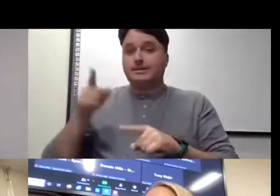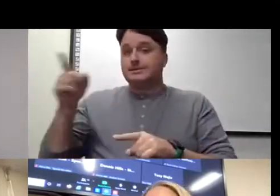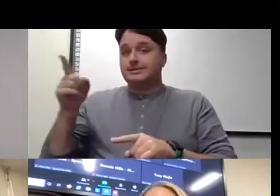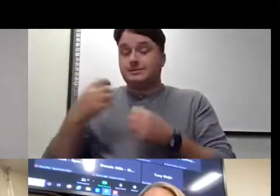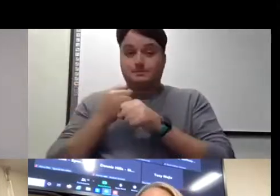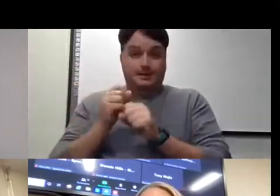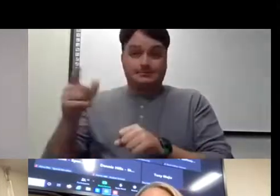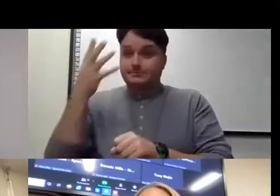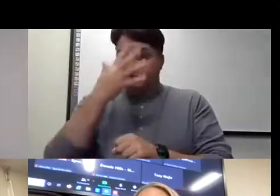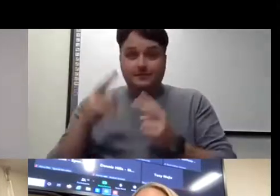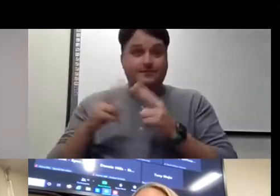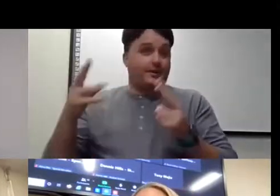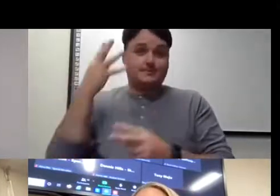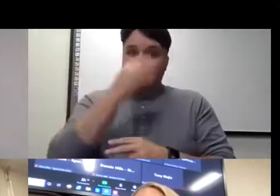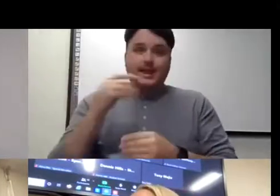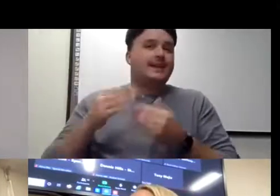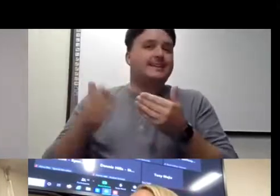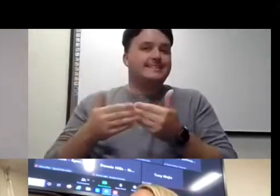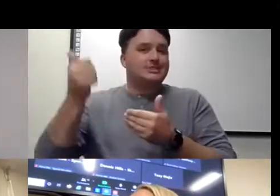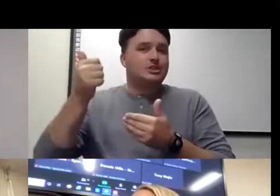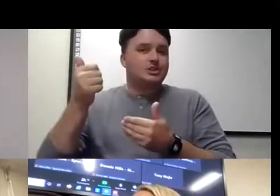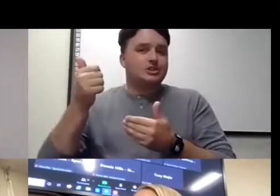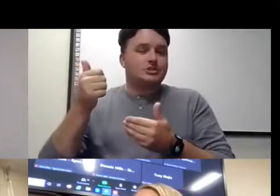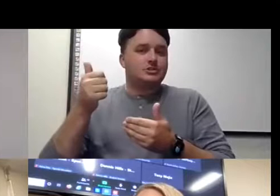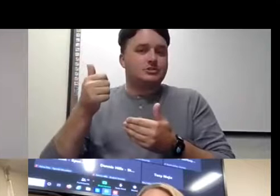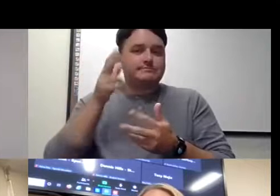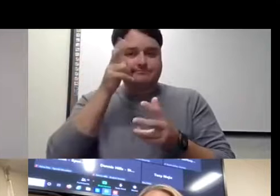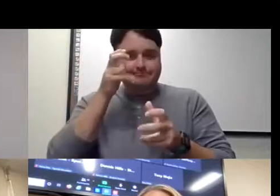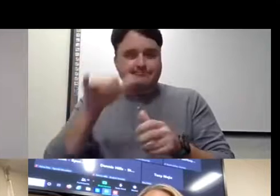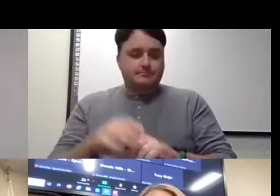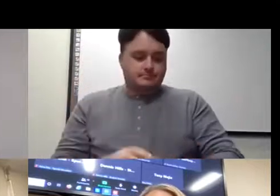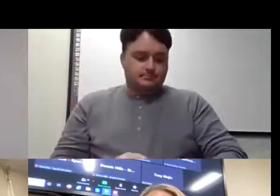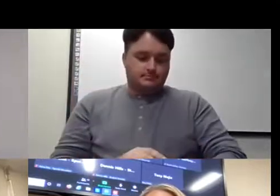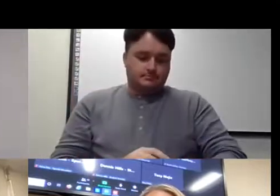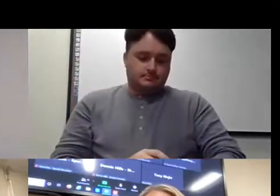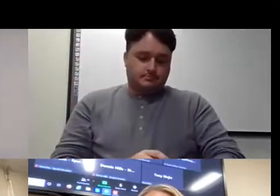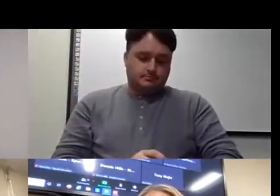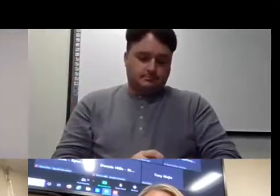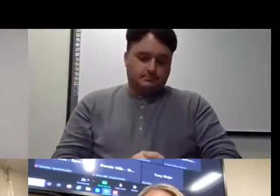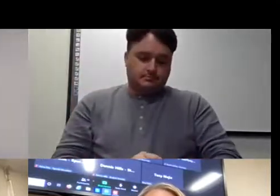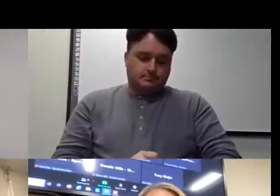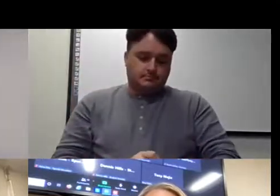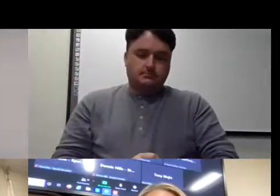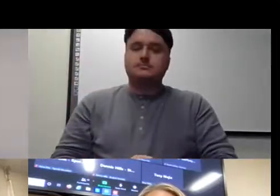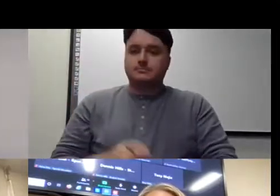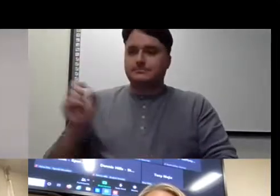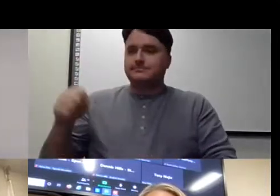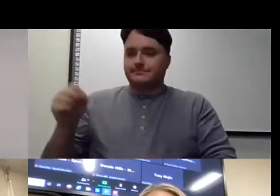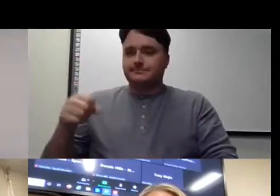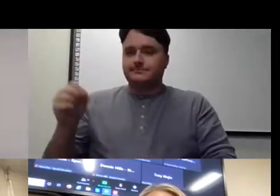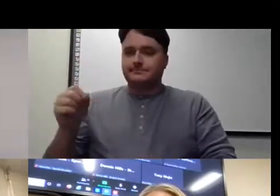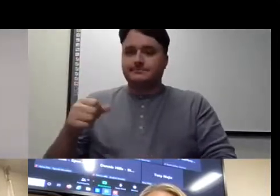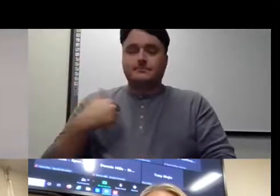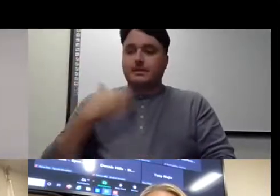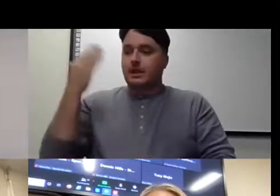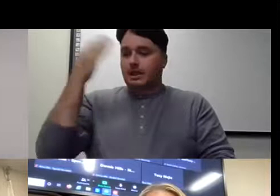real pretty and easier to take in. So. Thank you for that, Superintendent Ochoa. So I didn't see